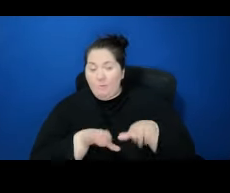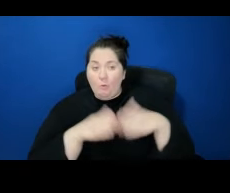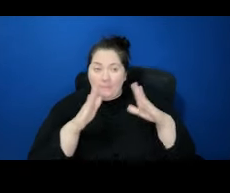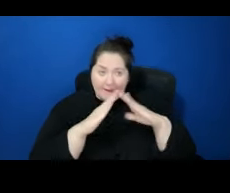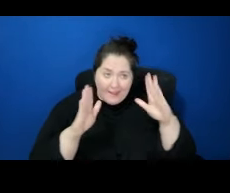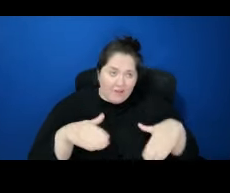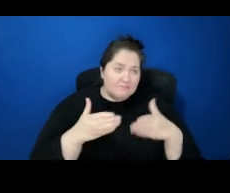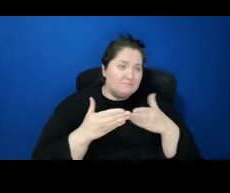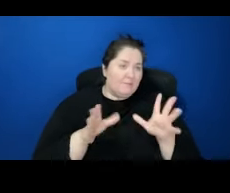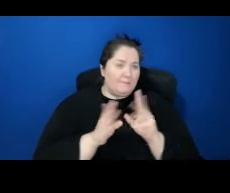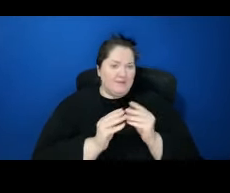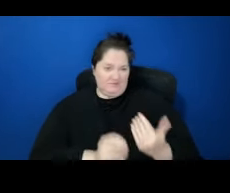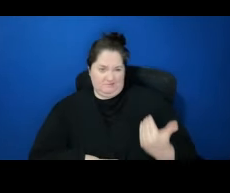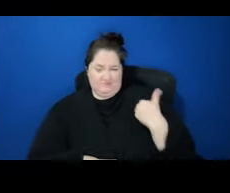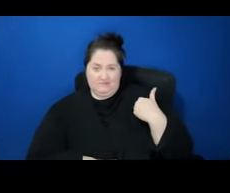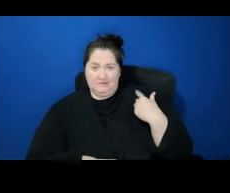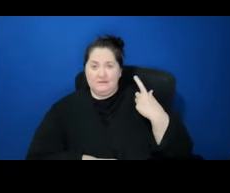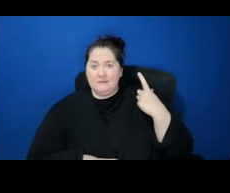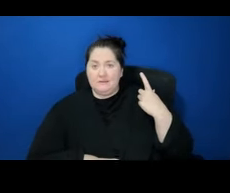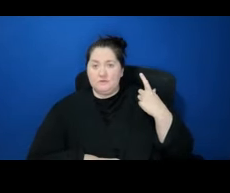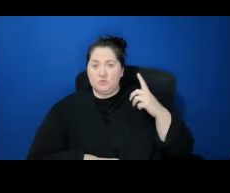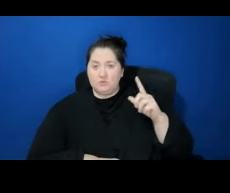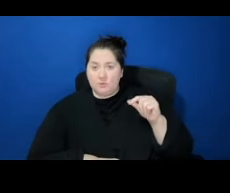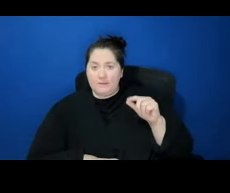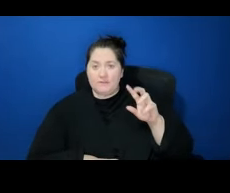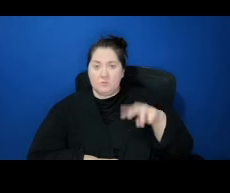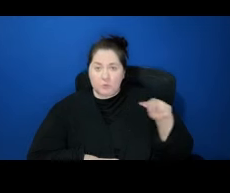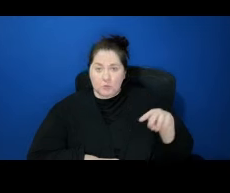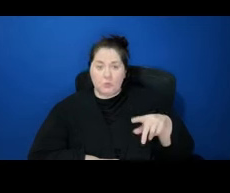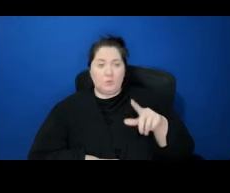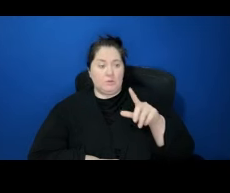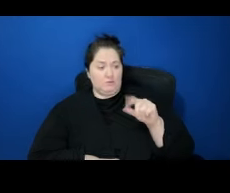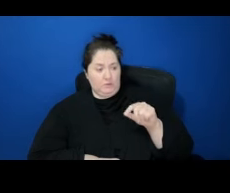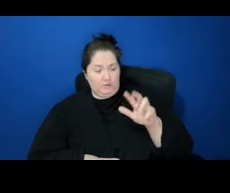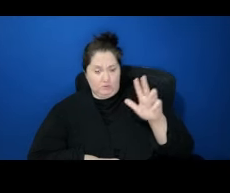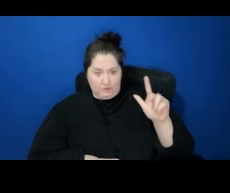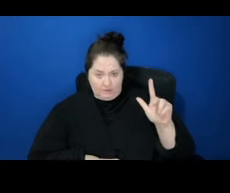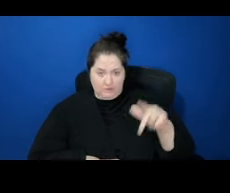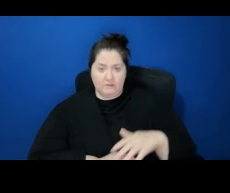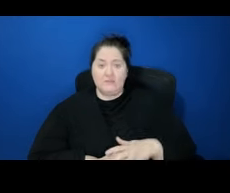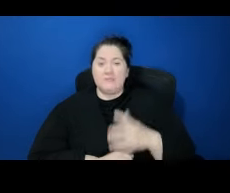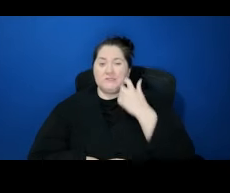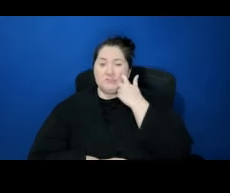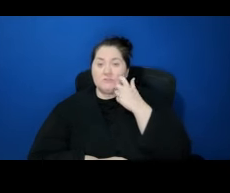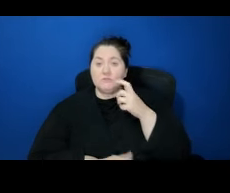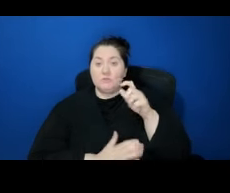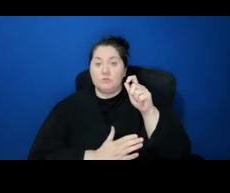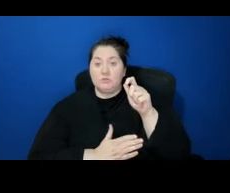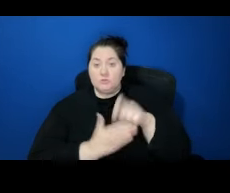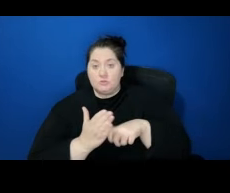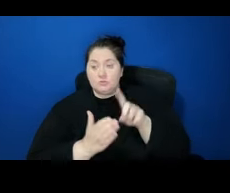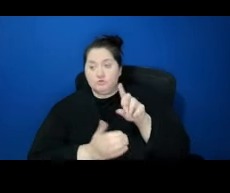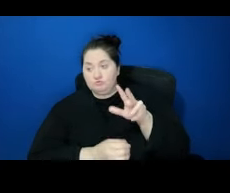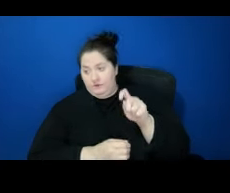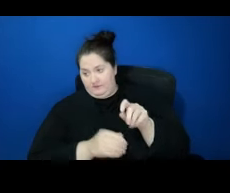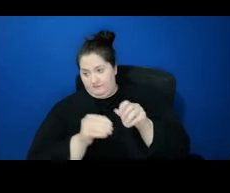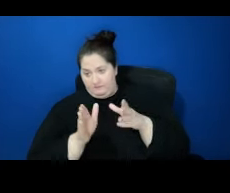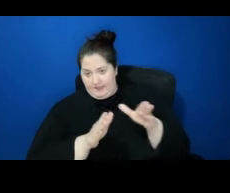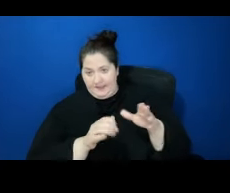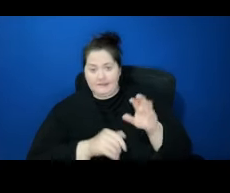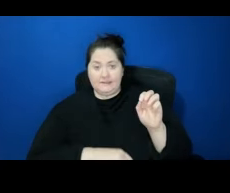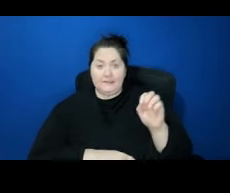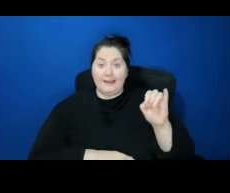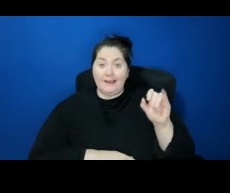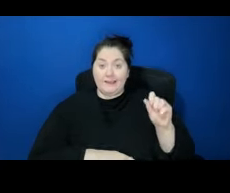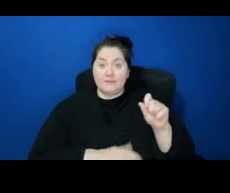in 2022 and 2023. We have just released the draft plan and the draft EIS last